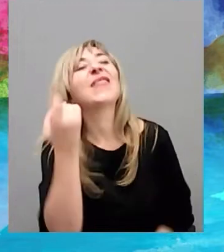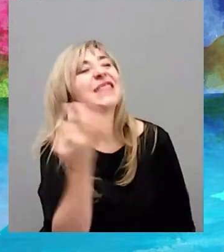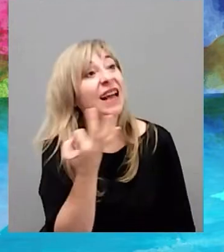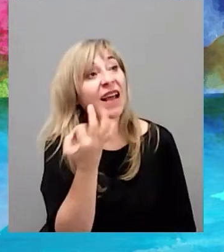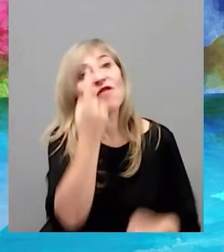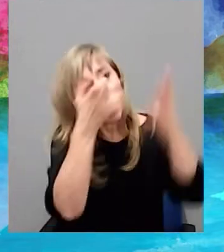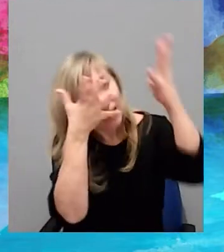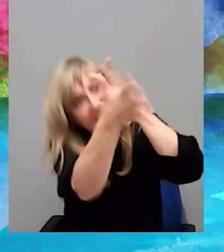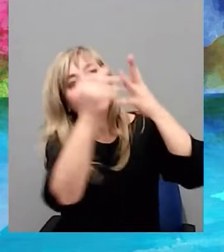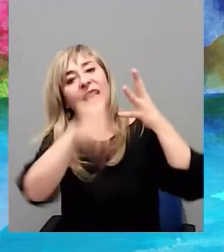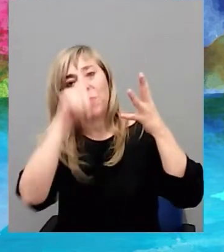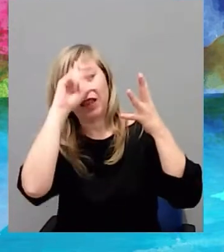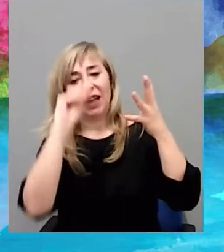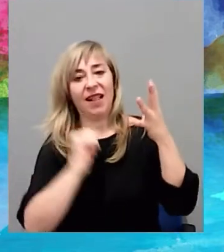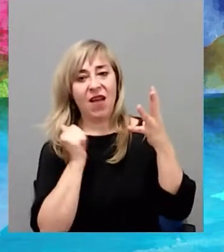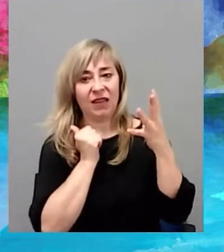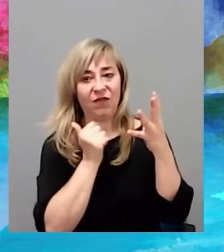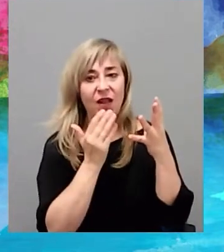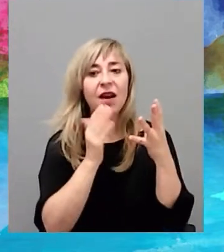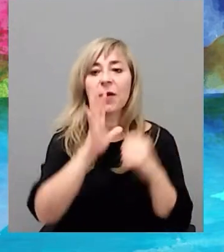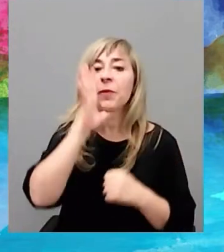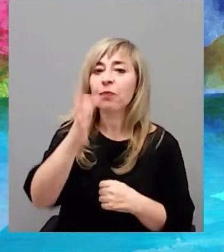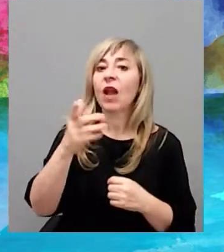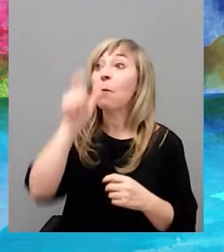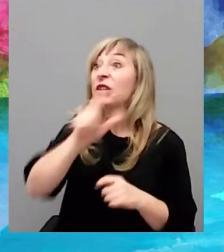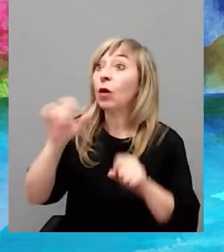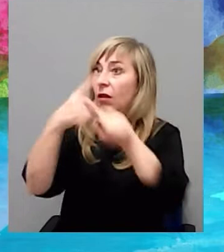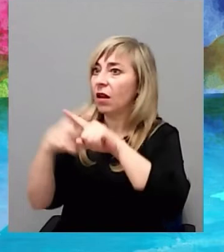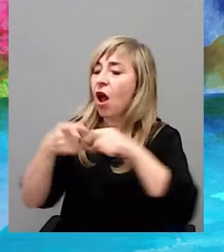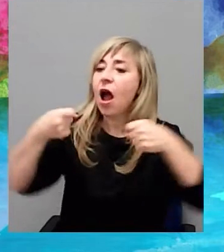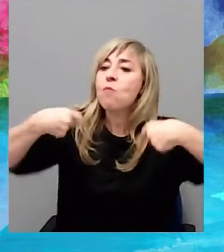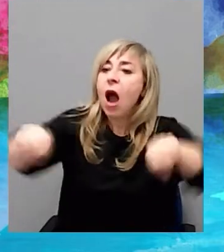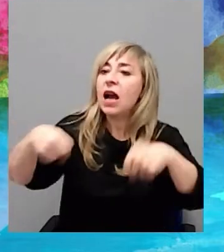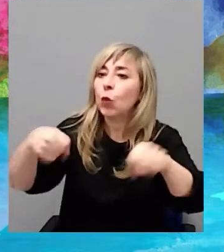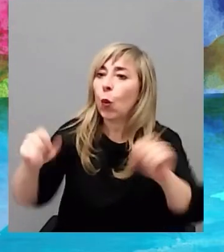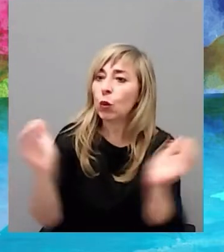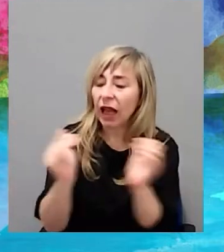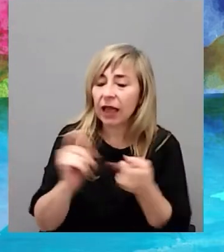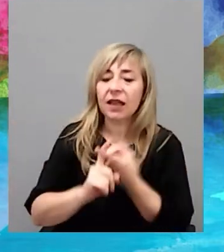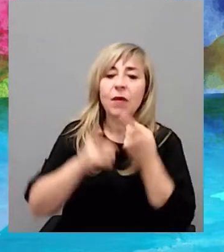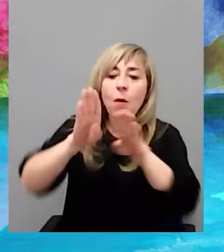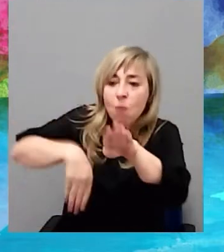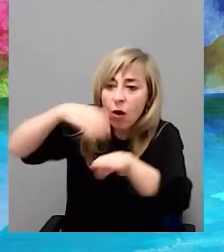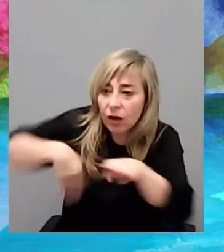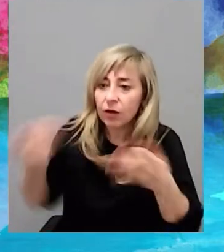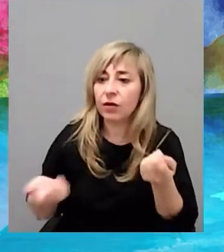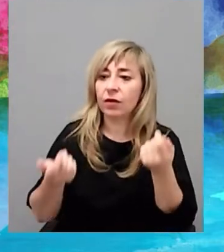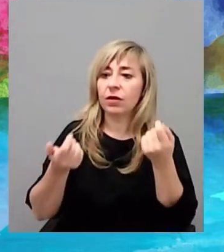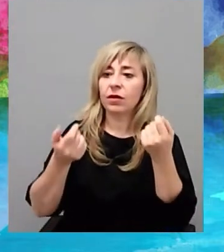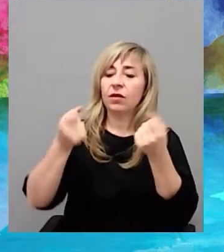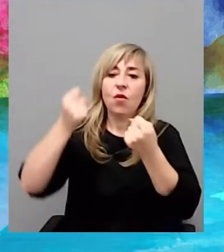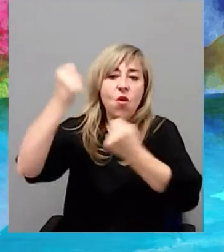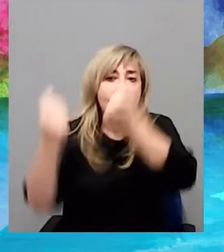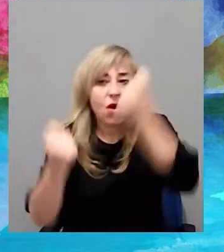People are diverse. Not everyone can use a scooter or a bicycle or car